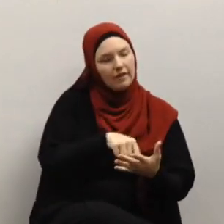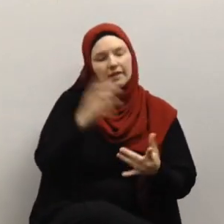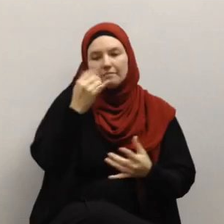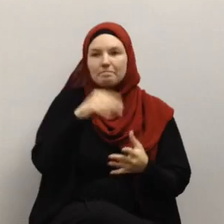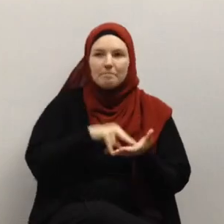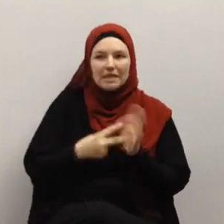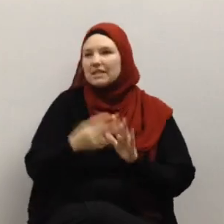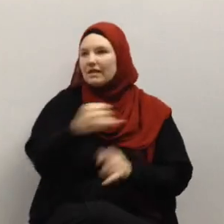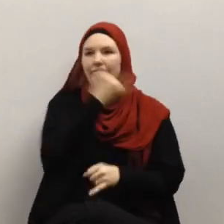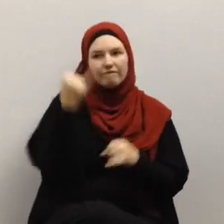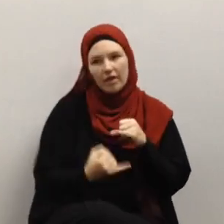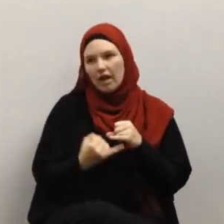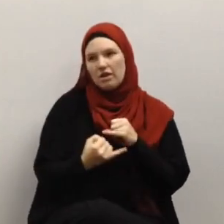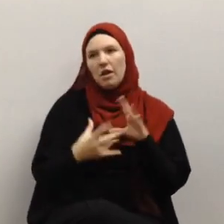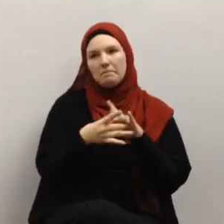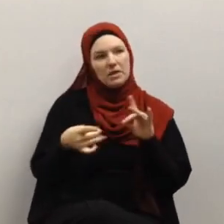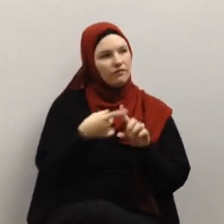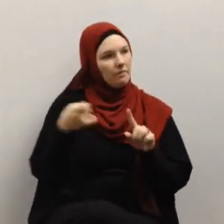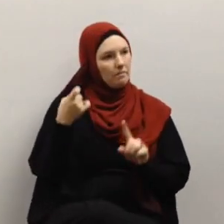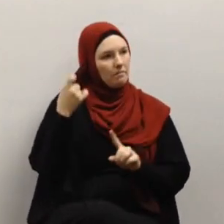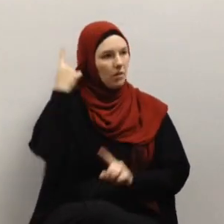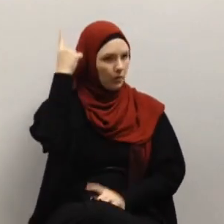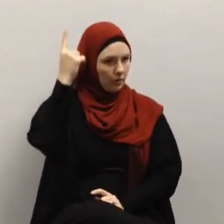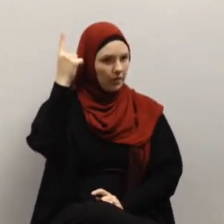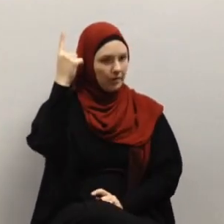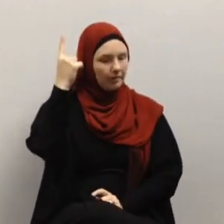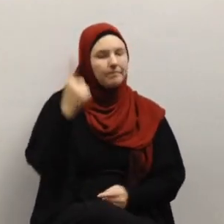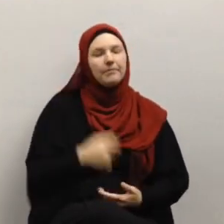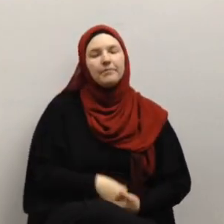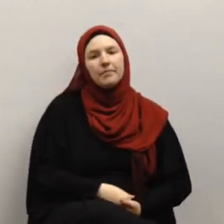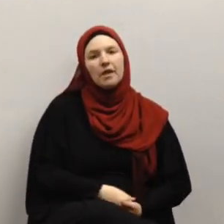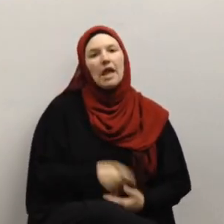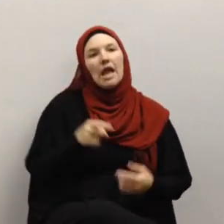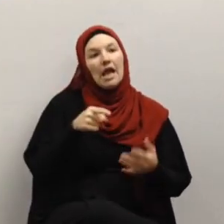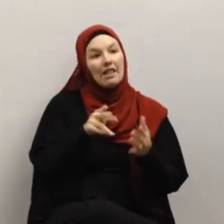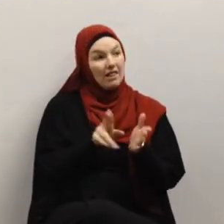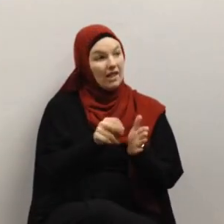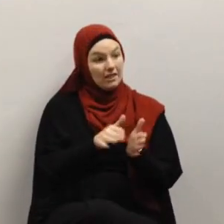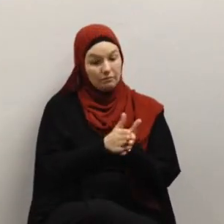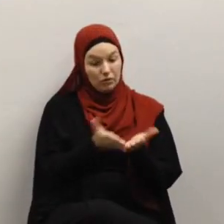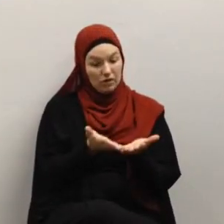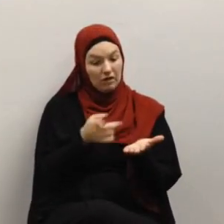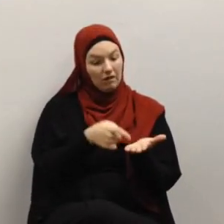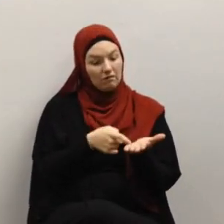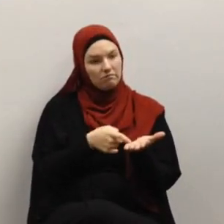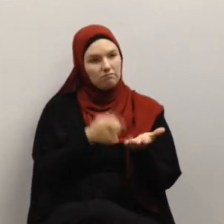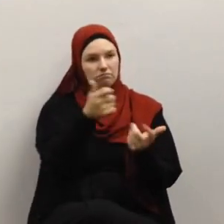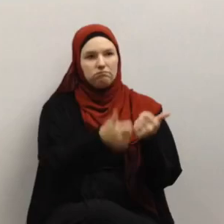of Allah, and as such, it is the ultimate judge over all what came before.